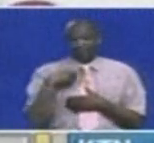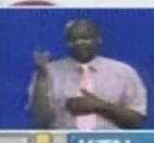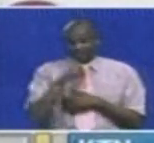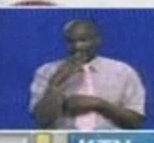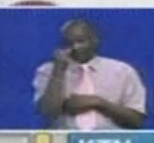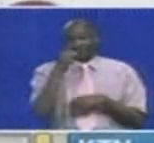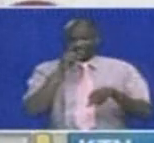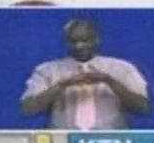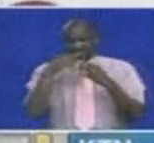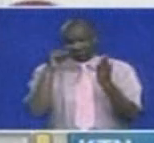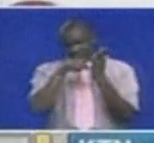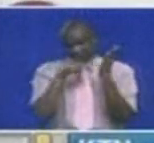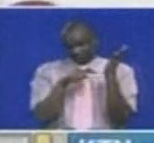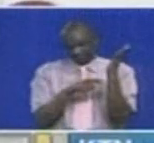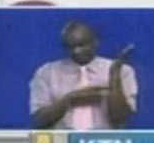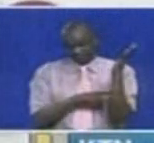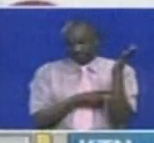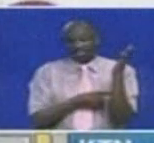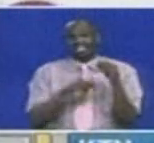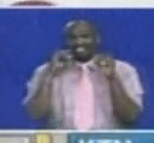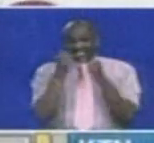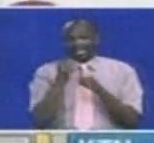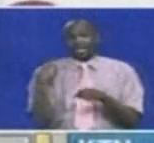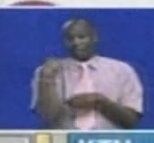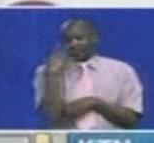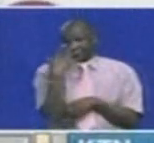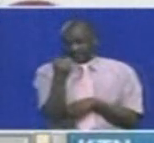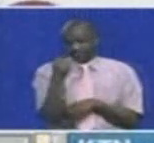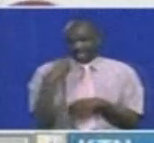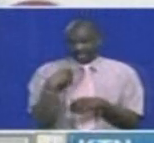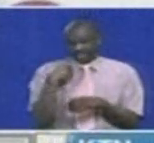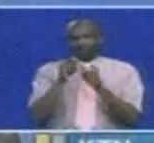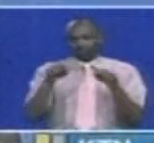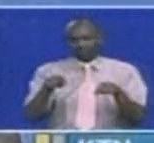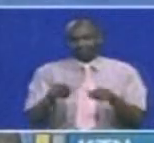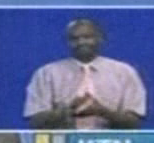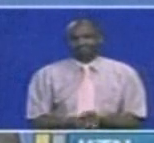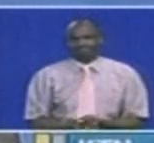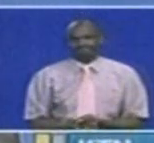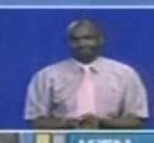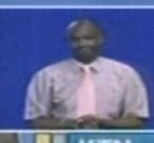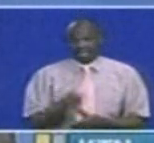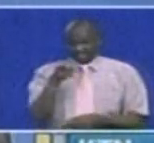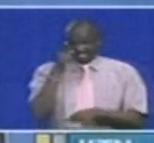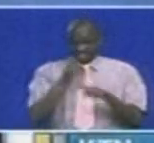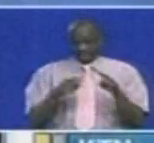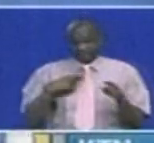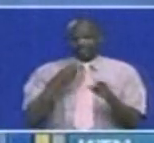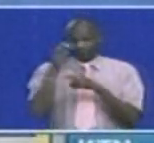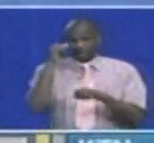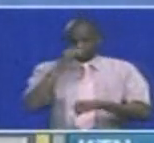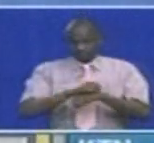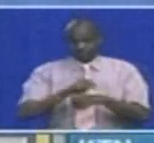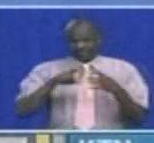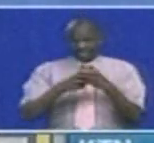teams on the league log. Tusker in 5th place, Thika United are separated by 4 points. This year's secondary school games get underway